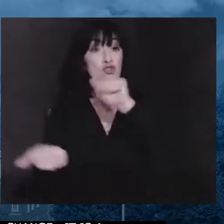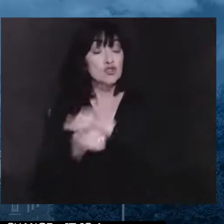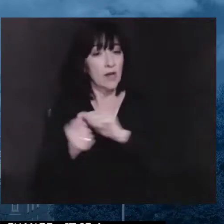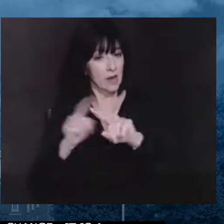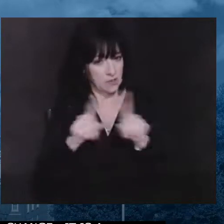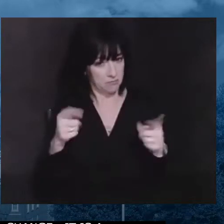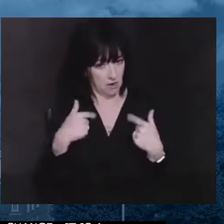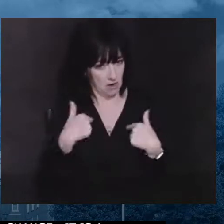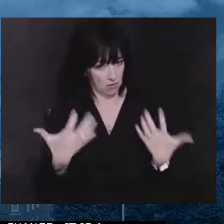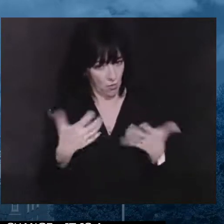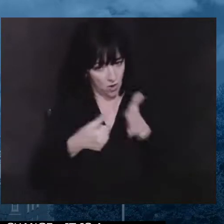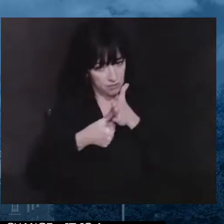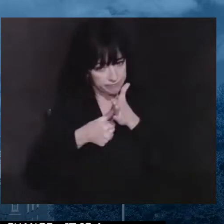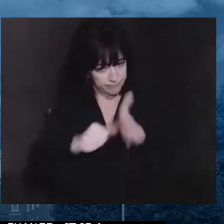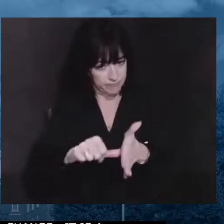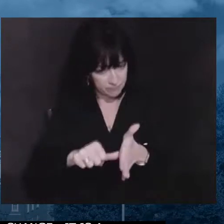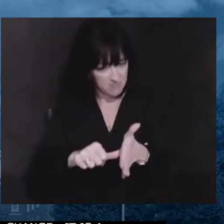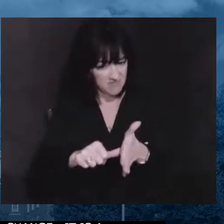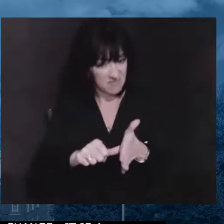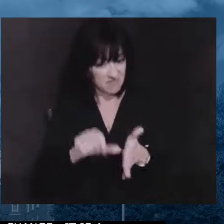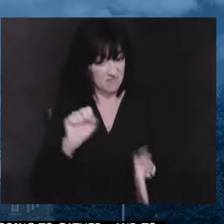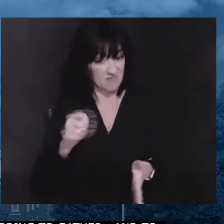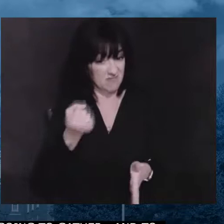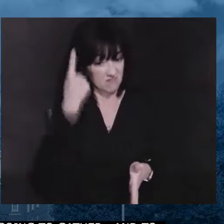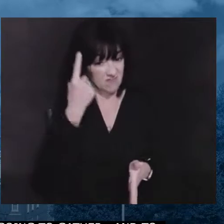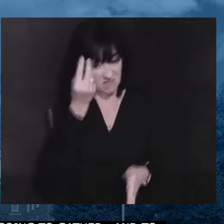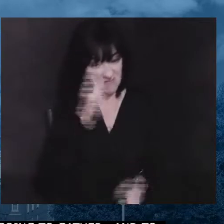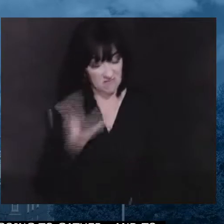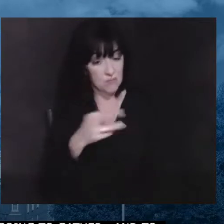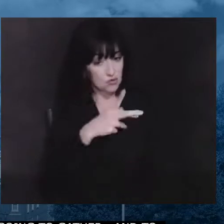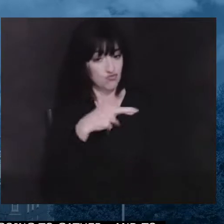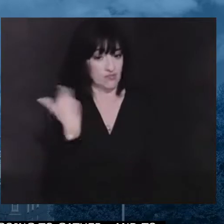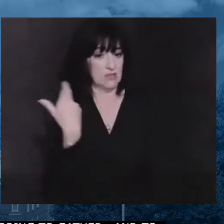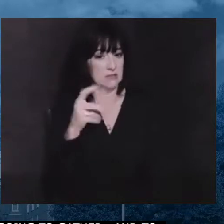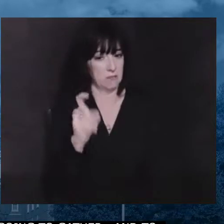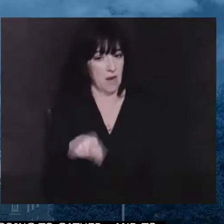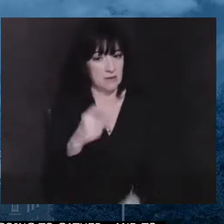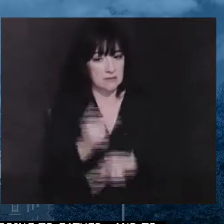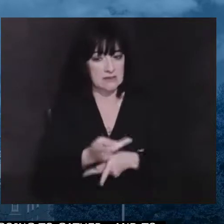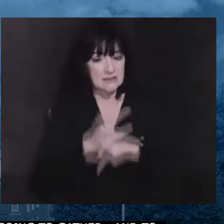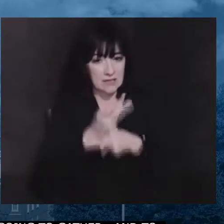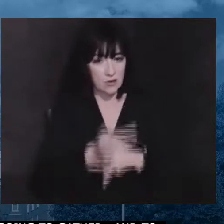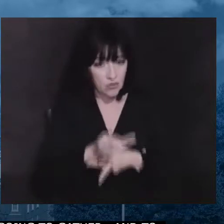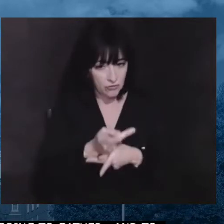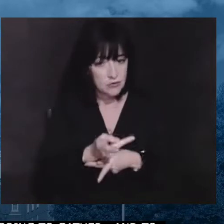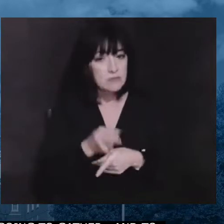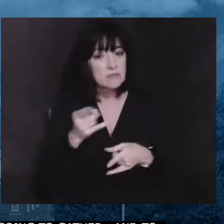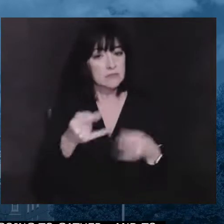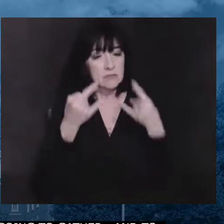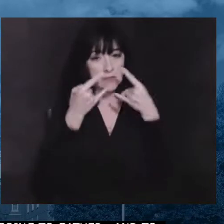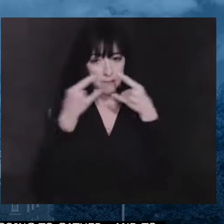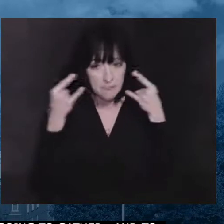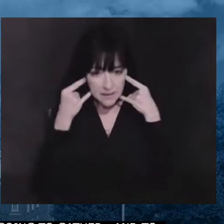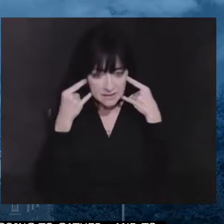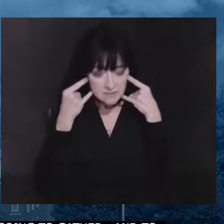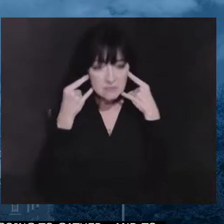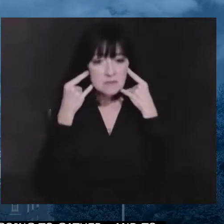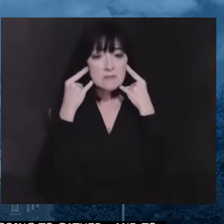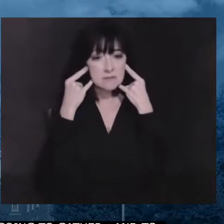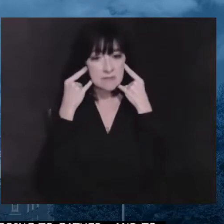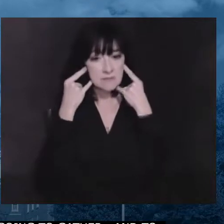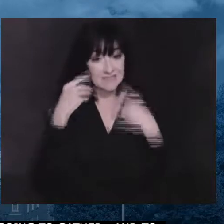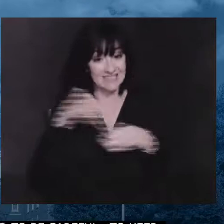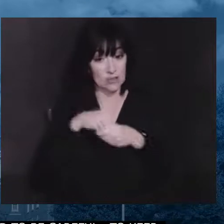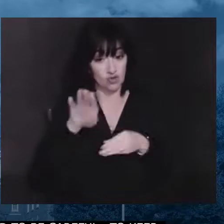risky and the need to be careful, to keep distant, maybe to wear a mask in your